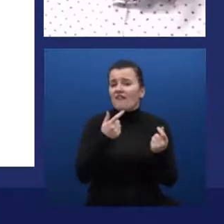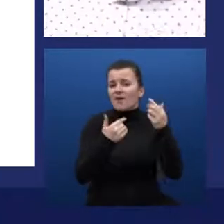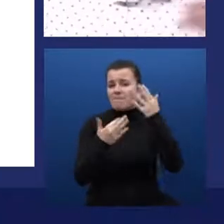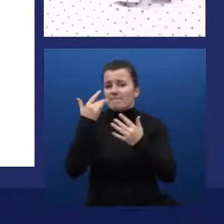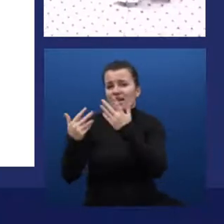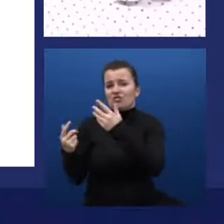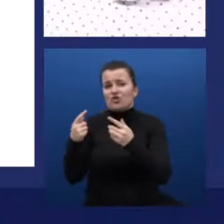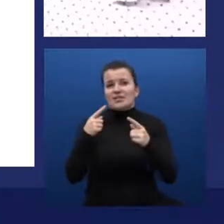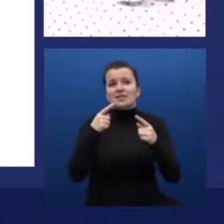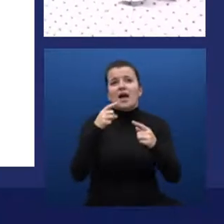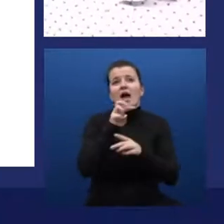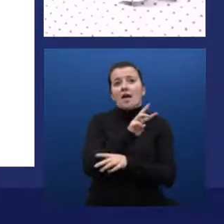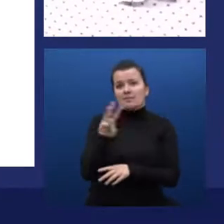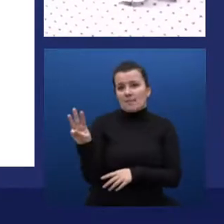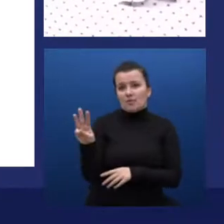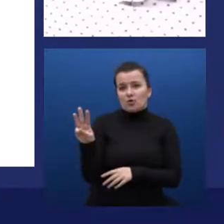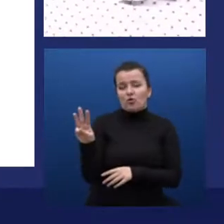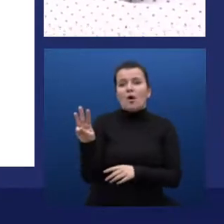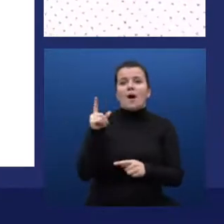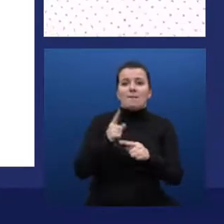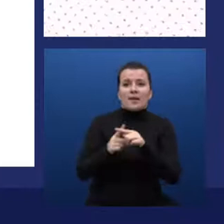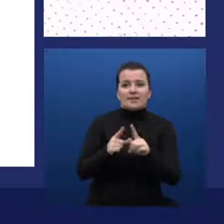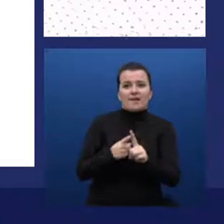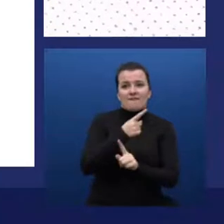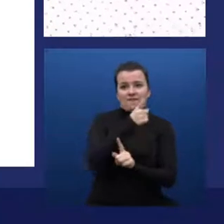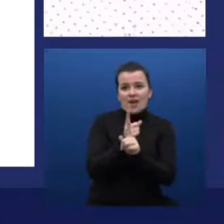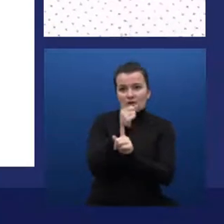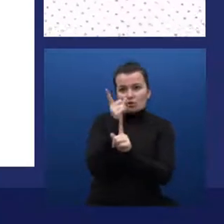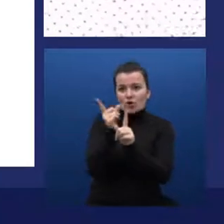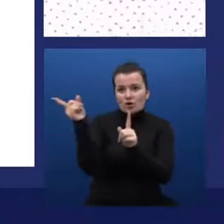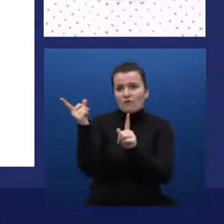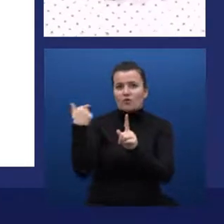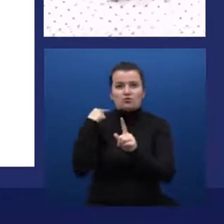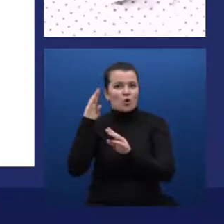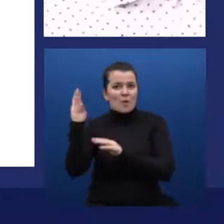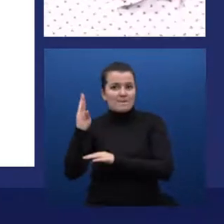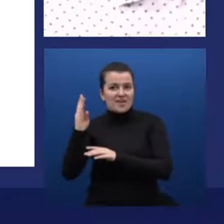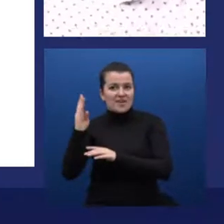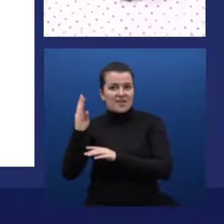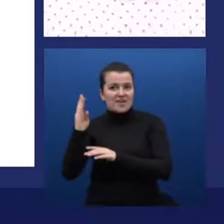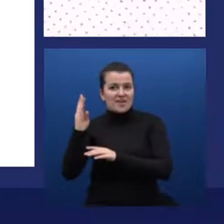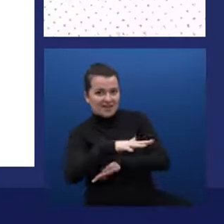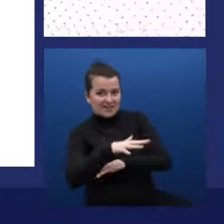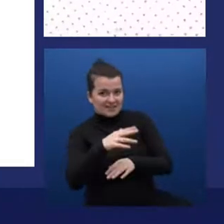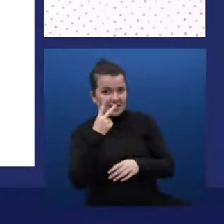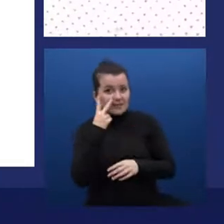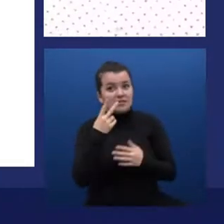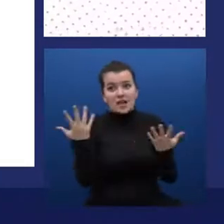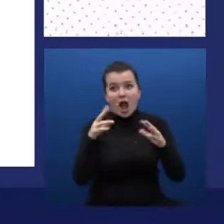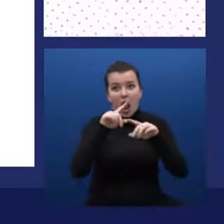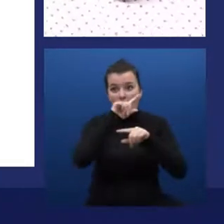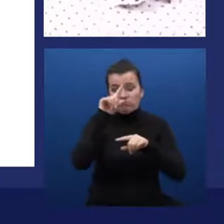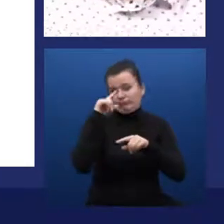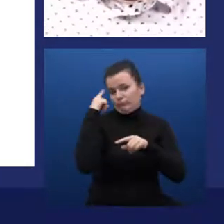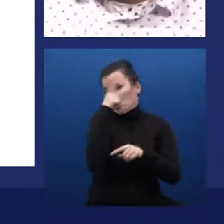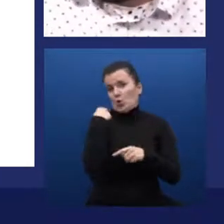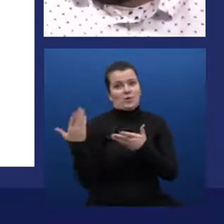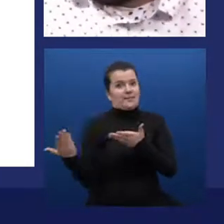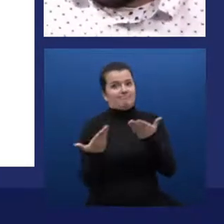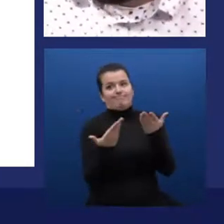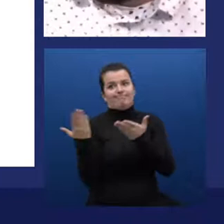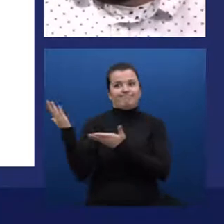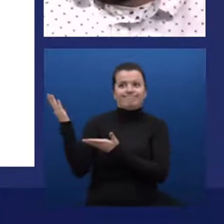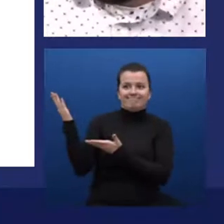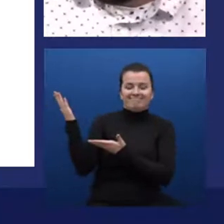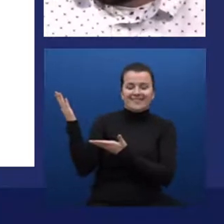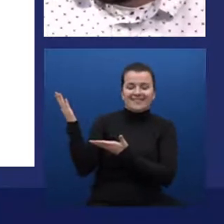for the weights, and then we have a vector B for the biases. This is what this looks like, right? If you were to put this in neural network drawing, right, all